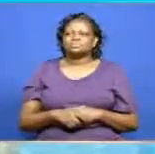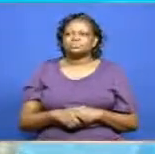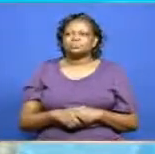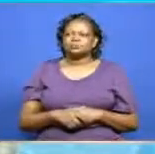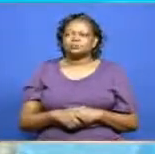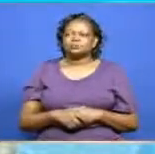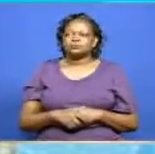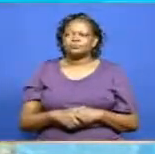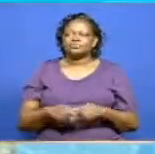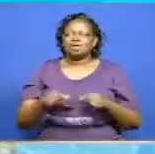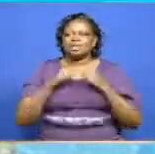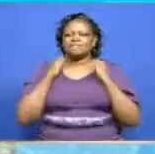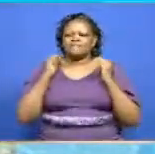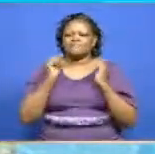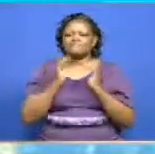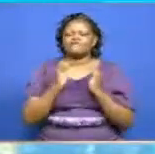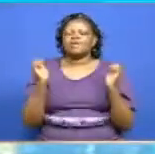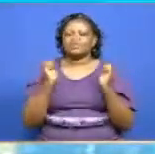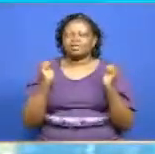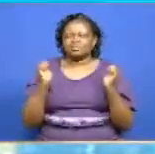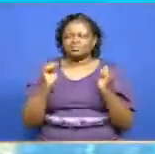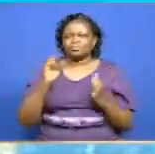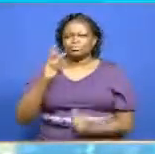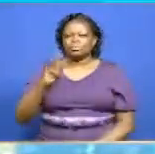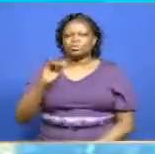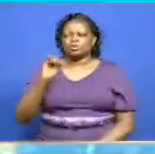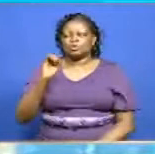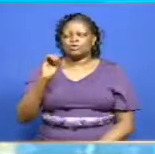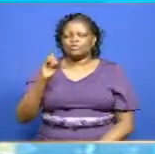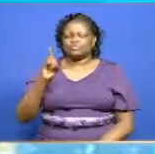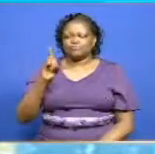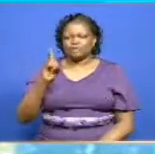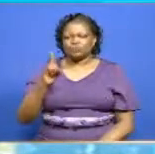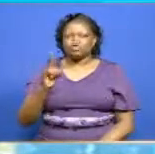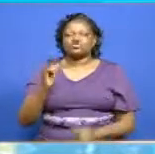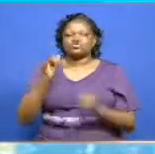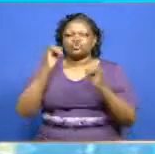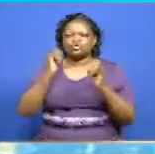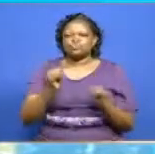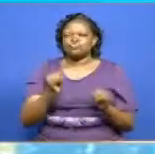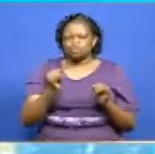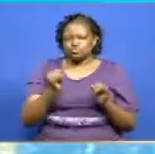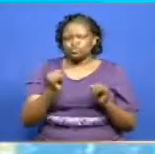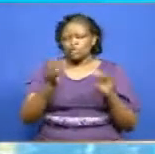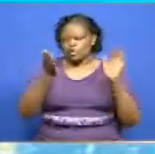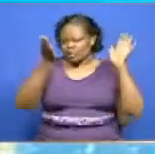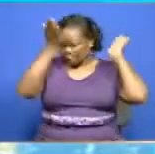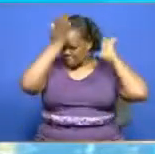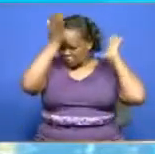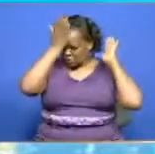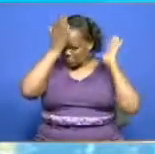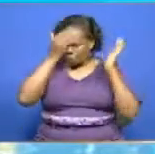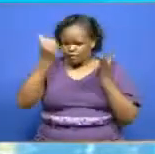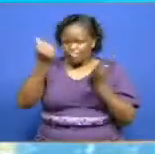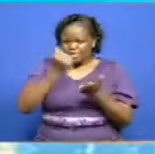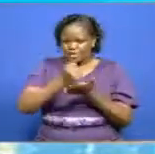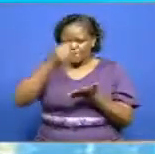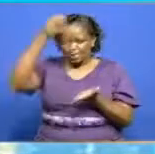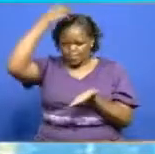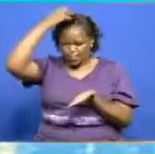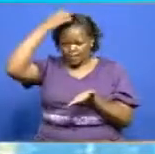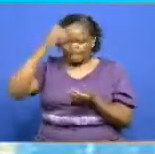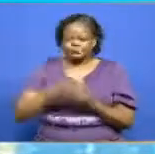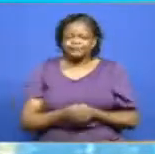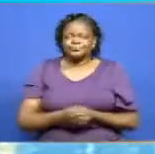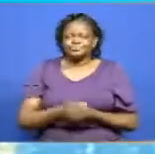And now Reverend Father Wilybard Lagho is the new Malindi Archdiocese Bishop following his appointment by Pope Francis. Prior to his appointment, he served